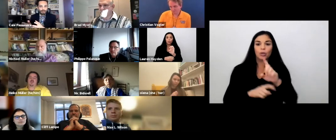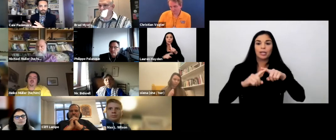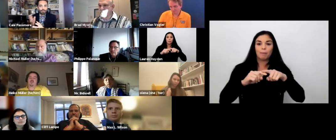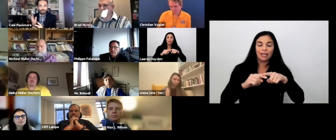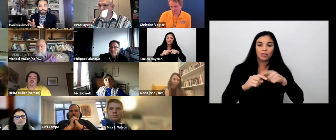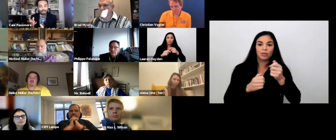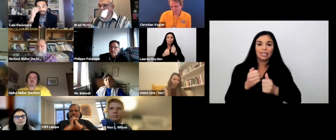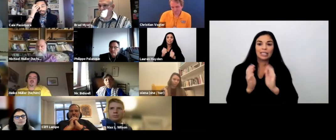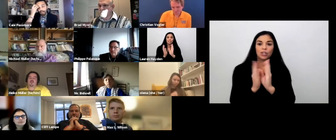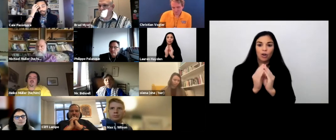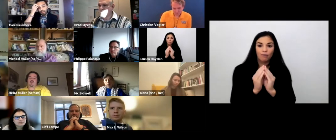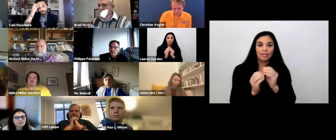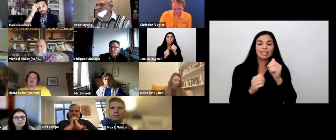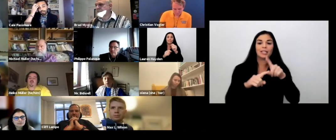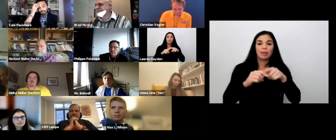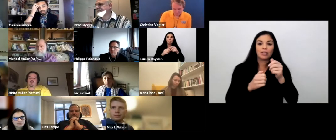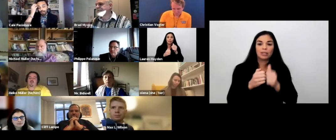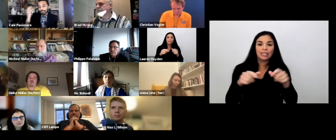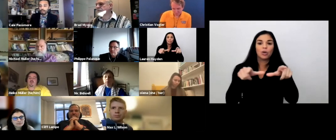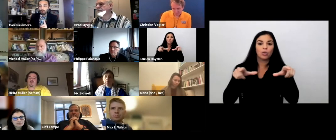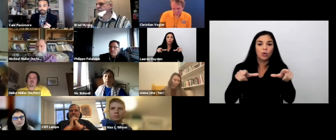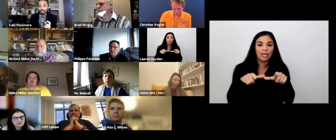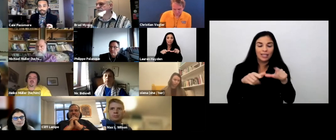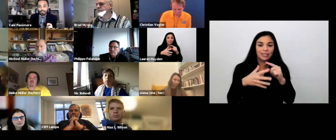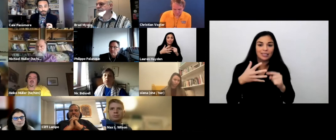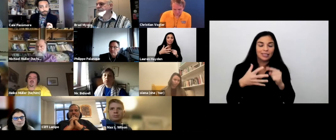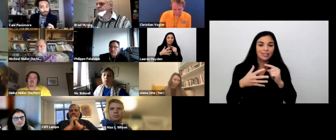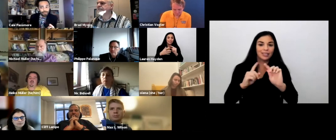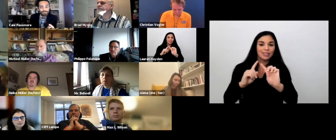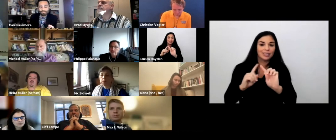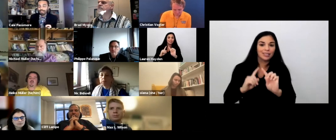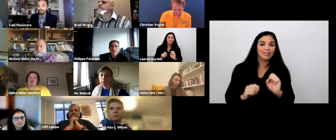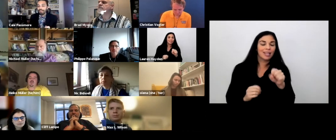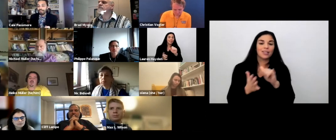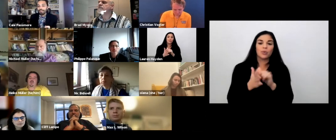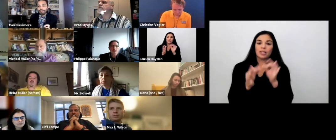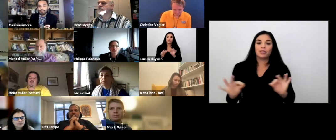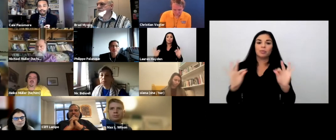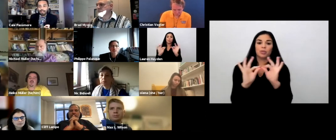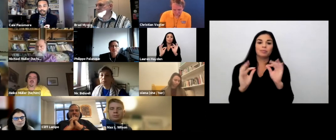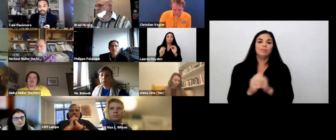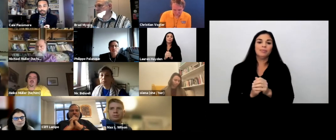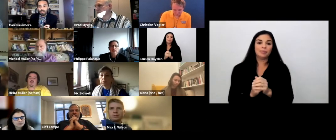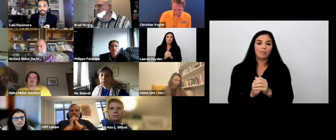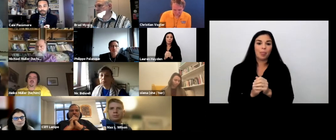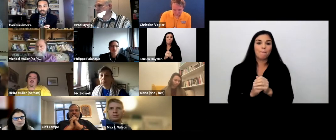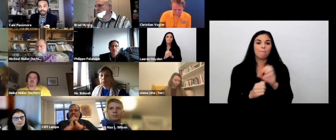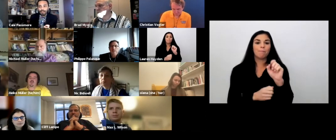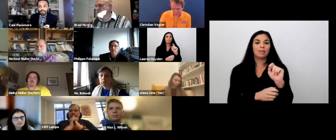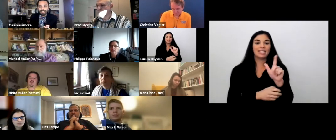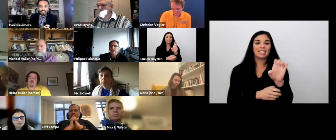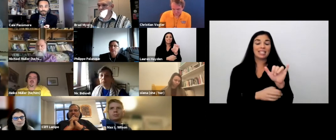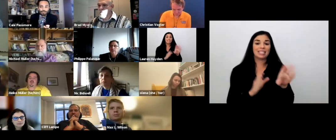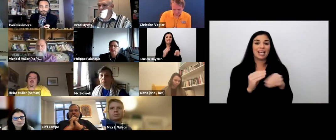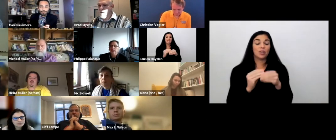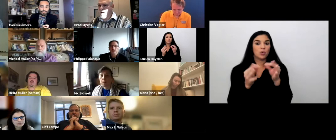needs for their attendees. I think that, yeah, that personalized touch is really important. Stacey's added, I think the important takeaway for me,